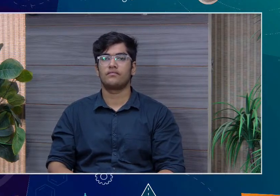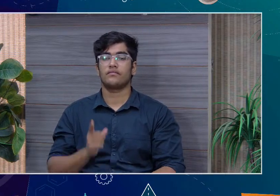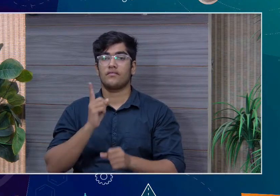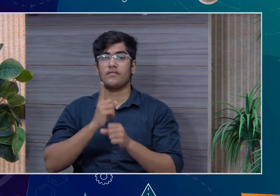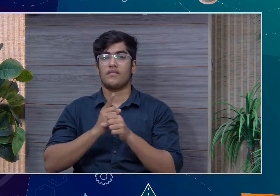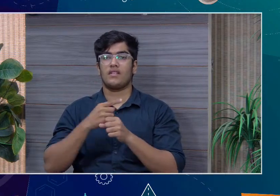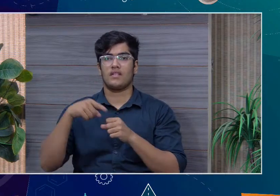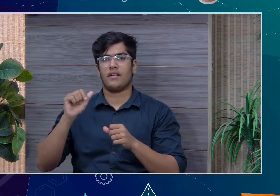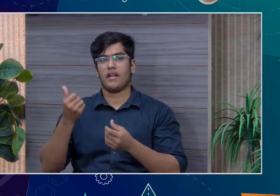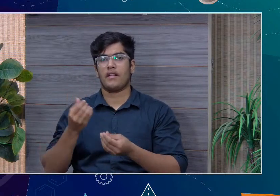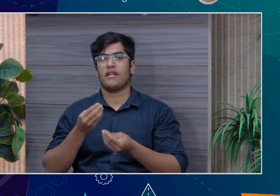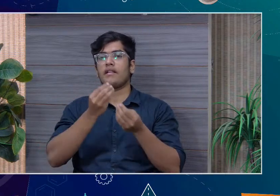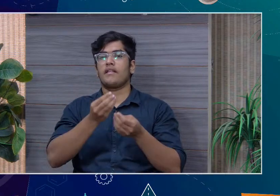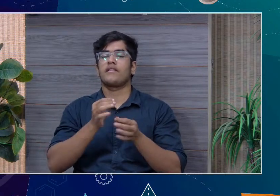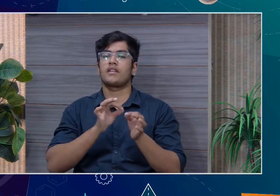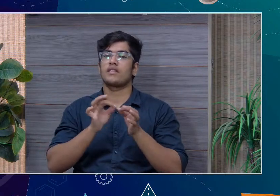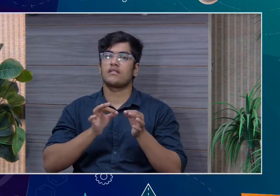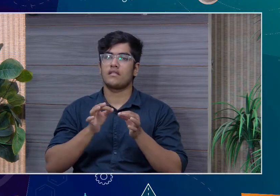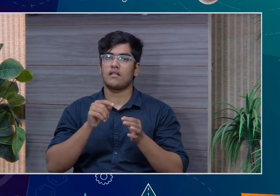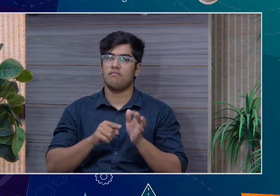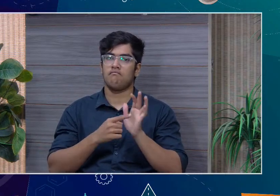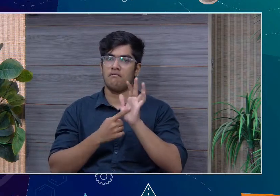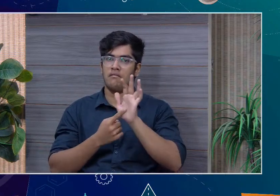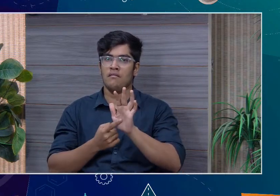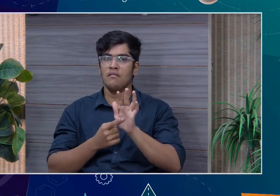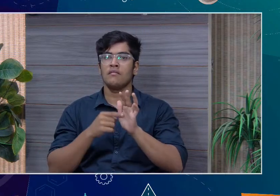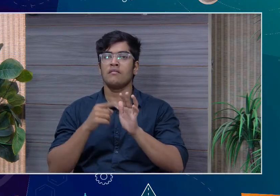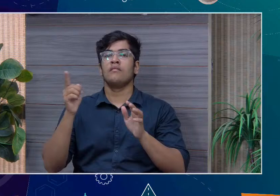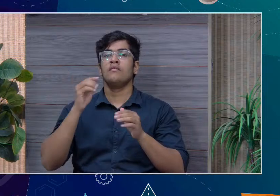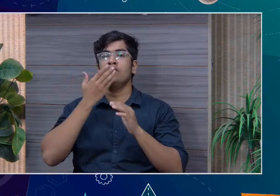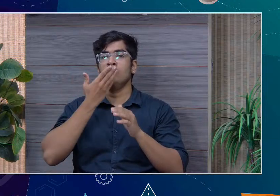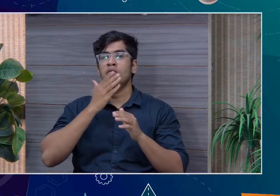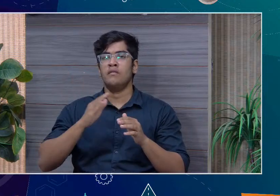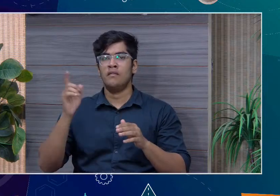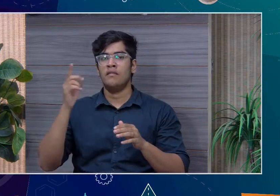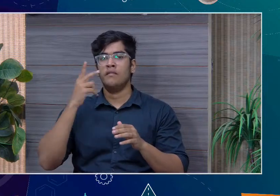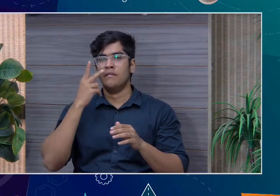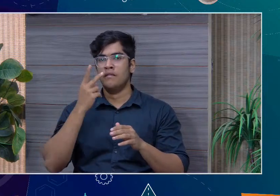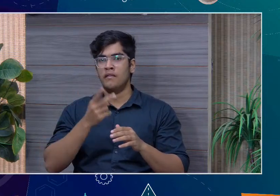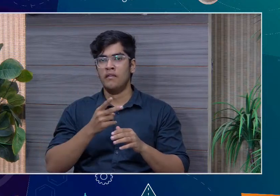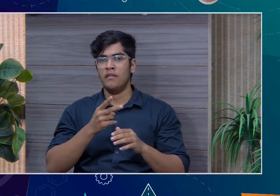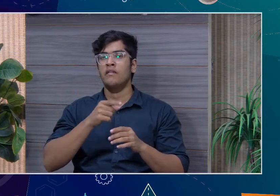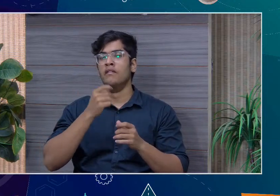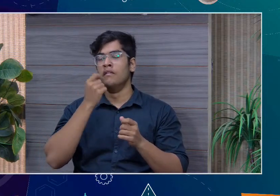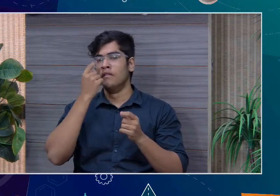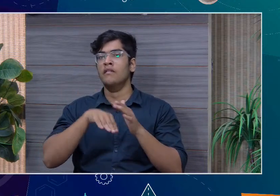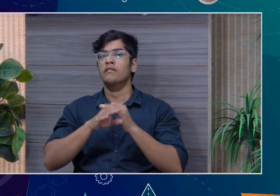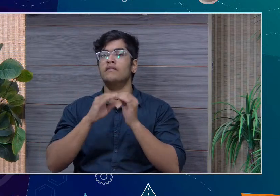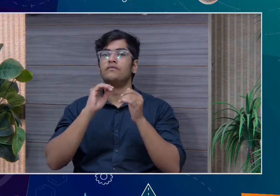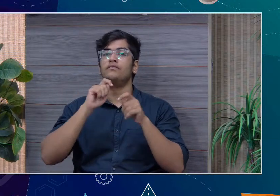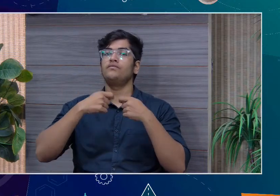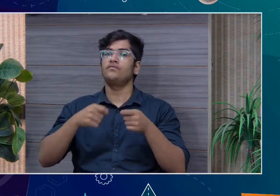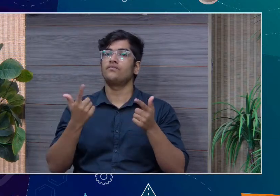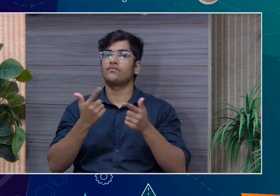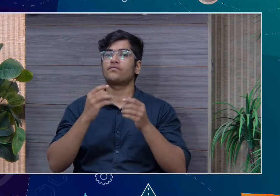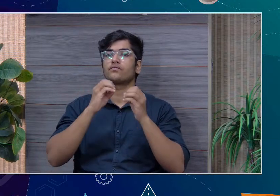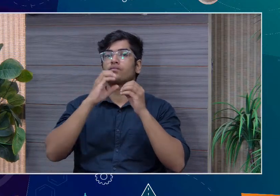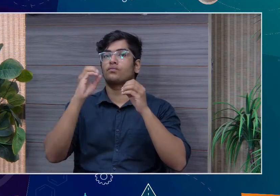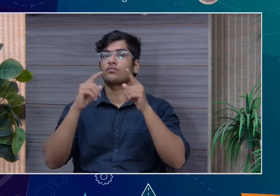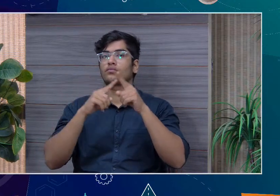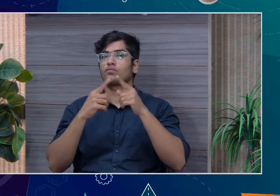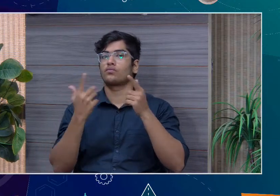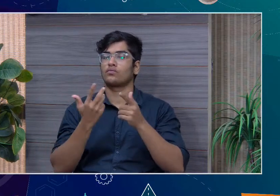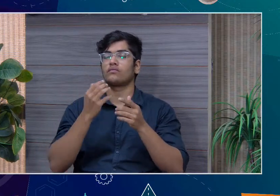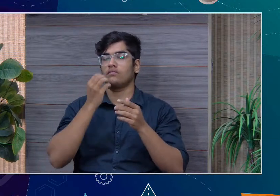them examples from their shoes. It will be very clear to the students what is a shoe and what is a boot. So from